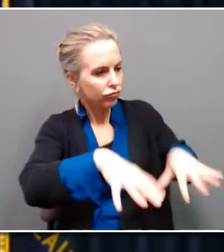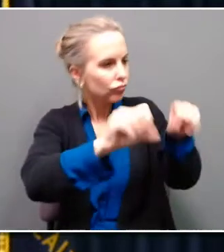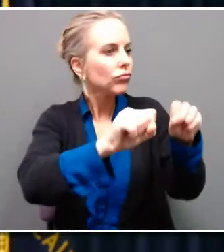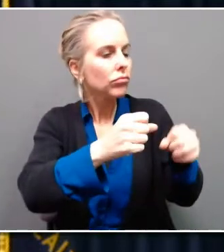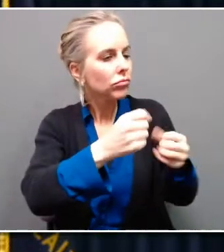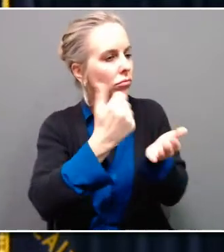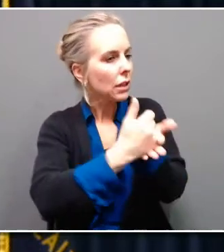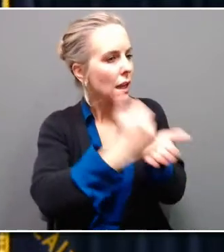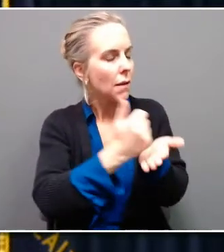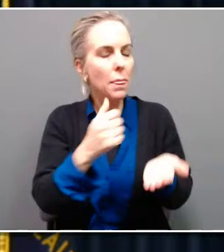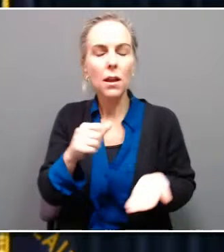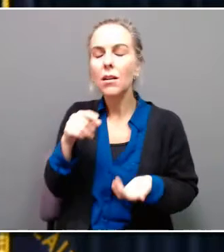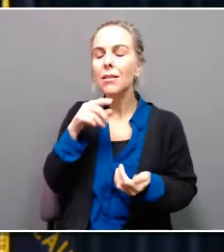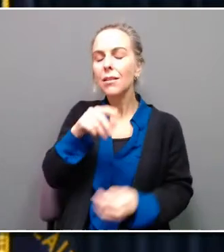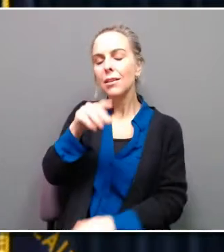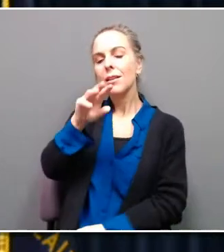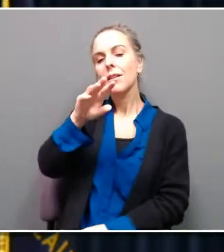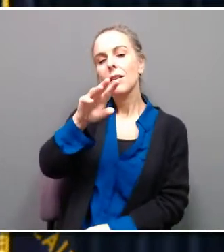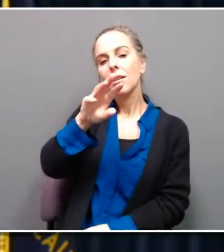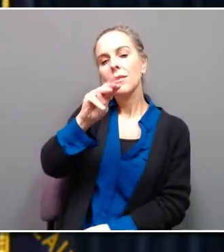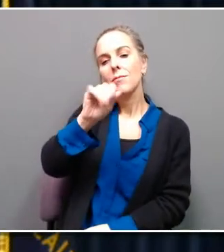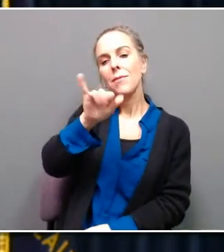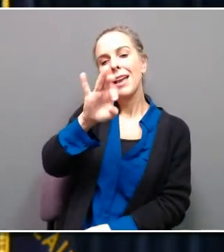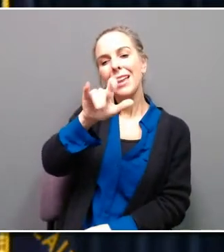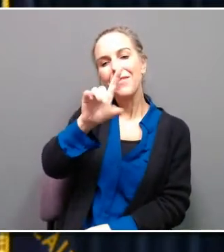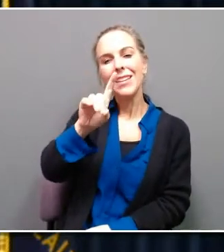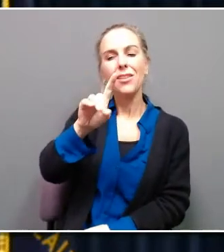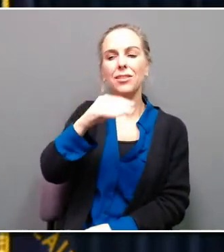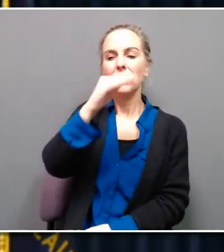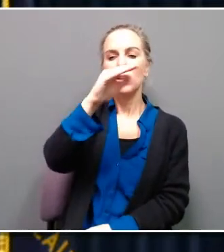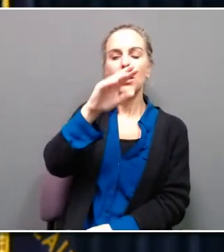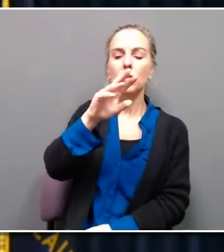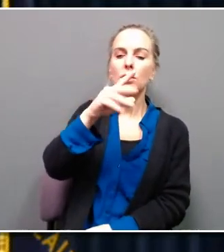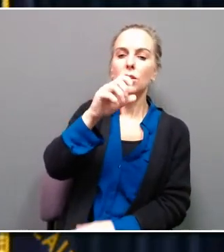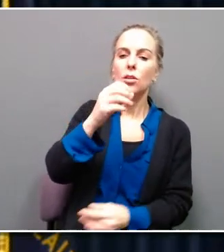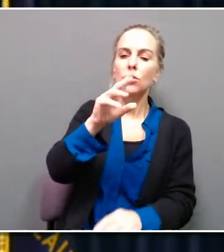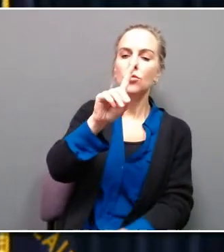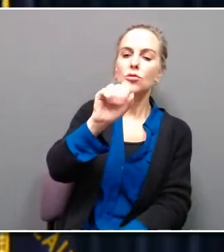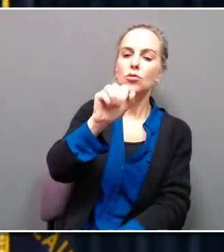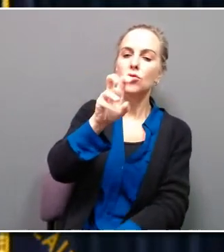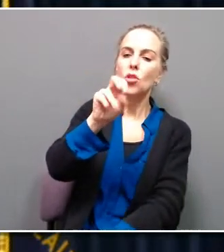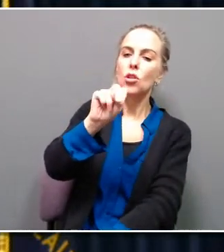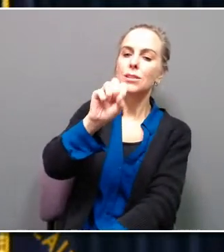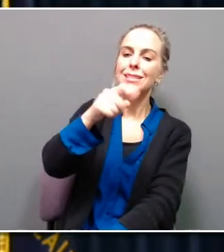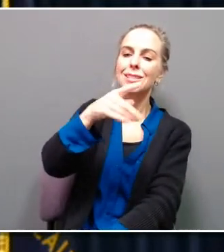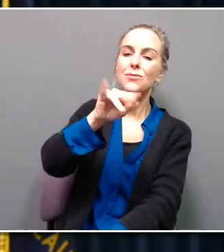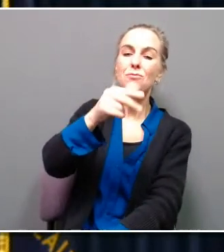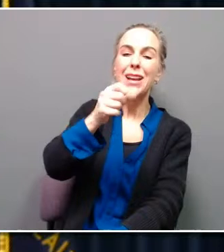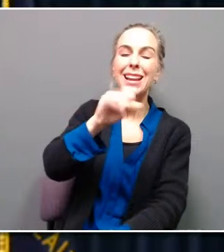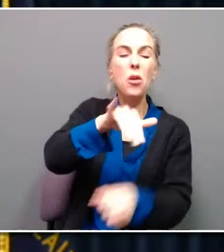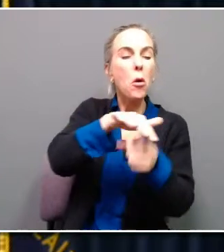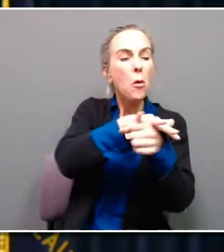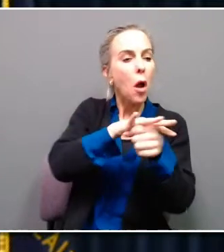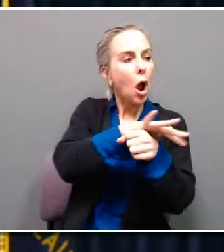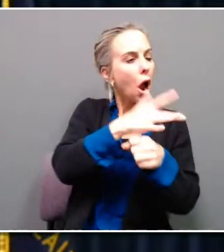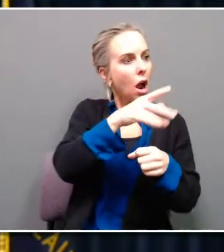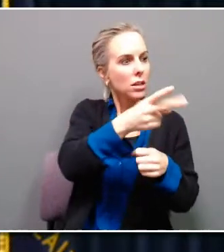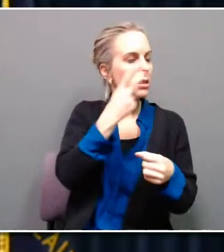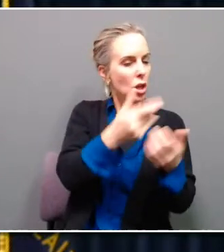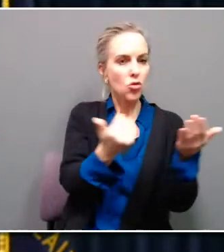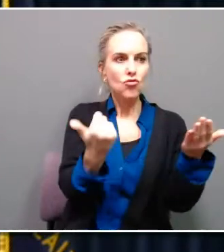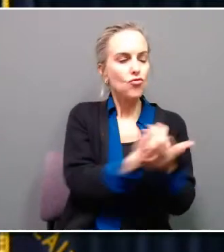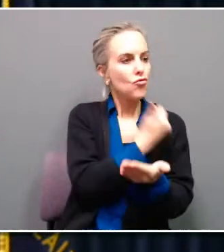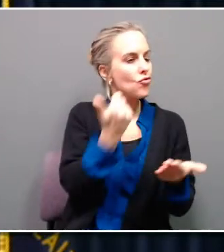will be some of the newest towns in the Commonwealth of Kentucky. Exciting to see how the housing is being built to be able to